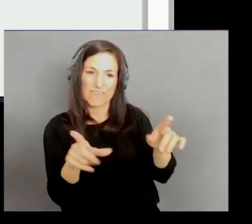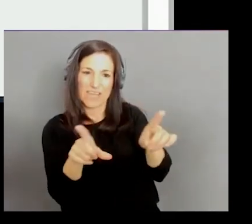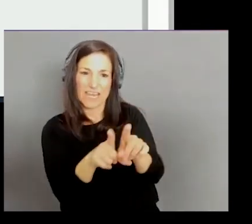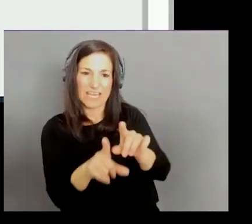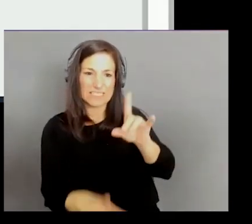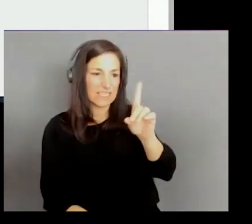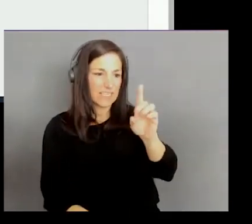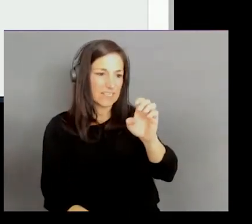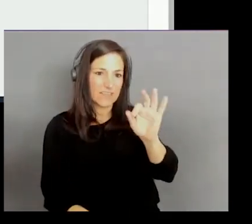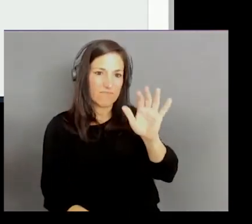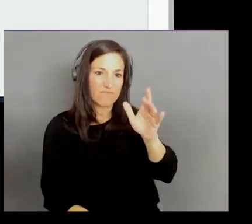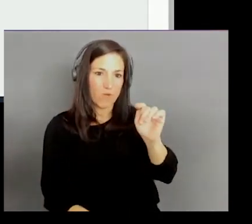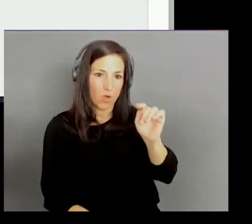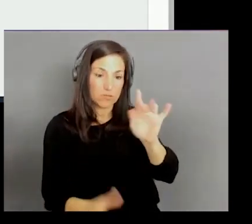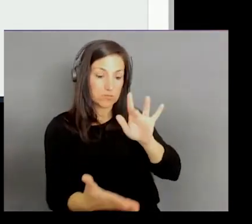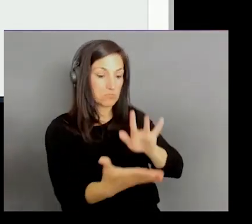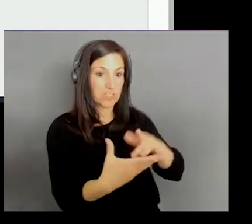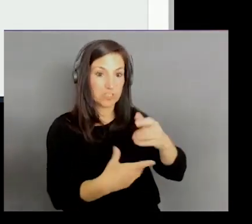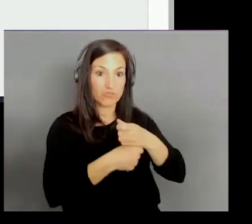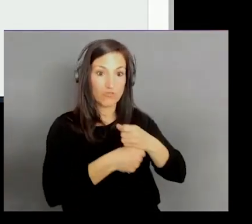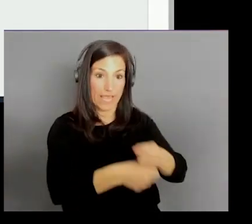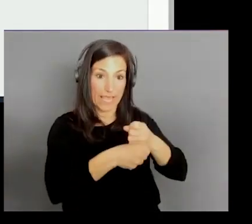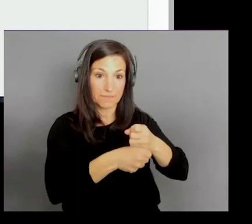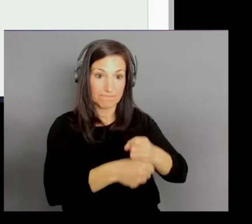click create.